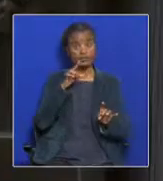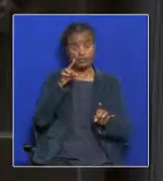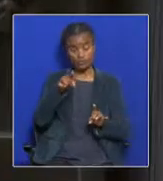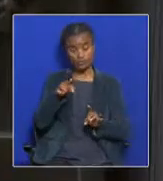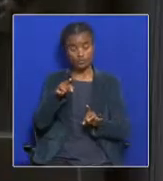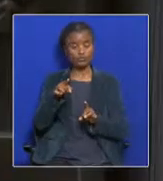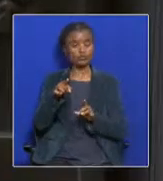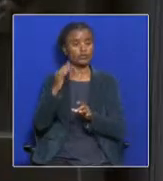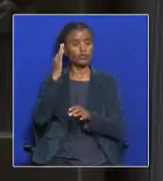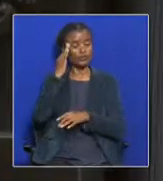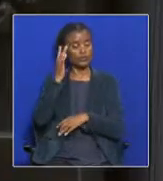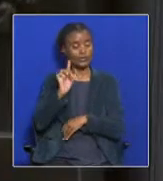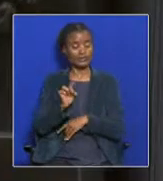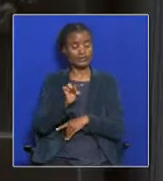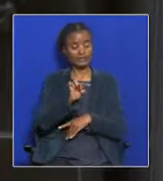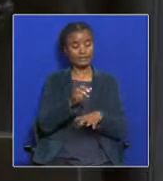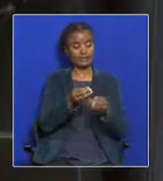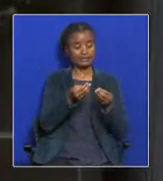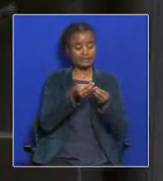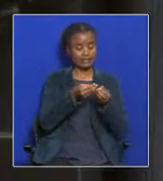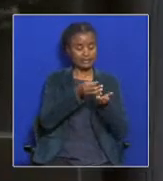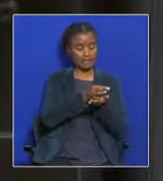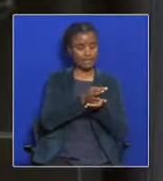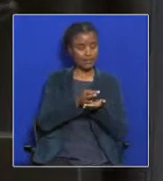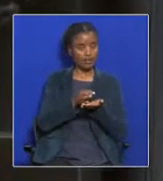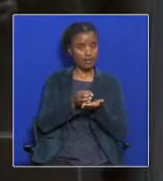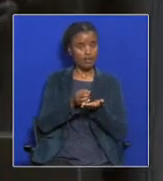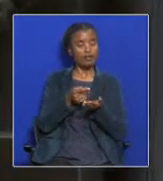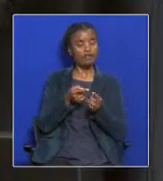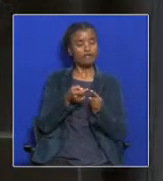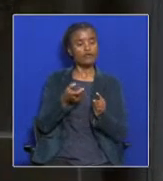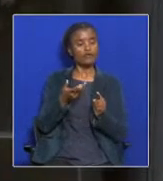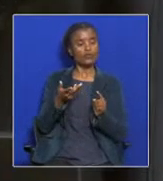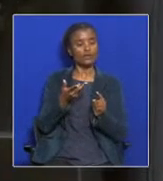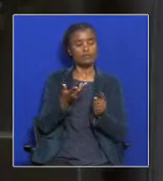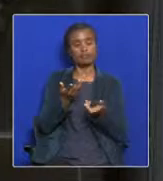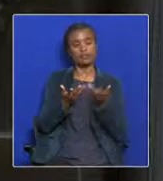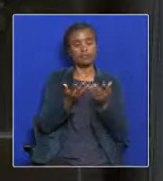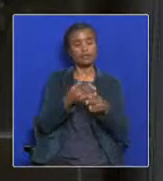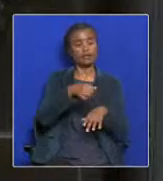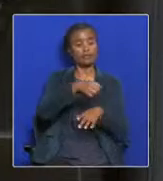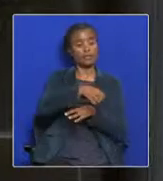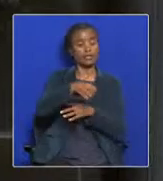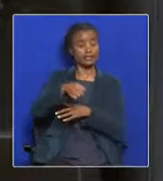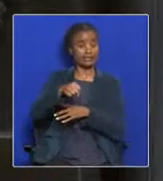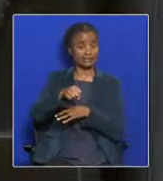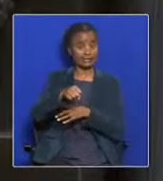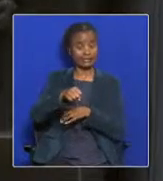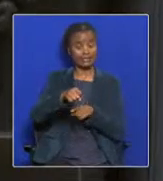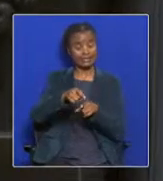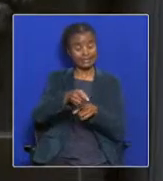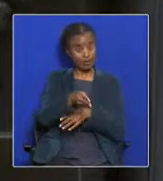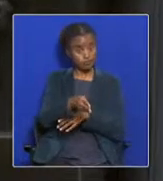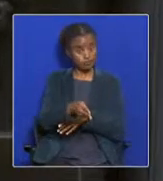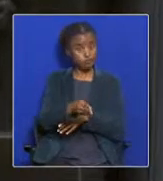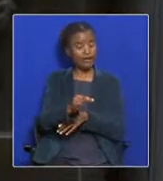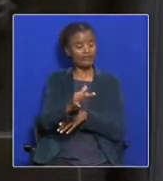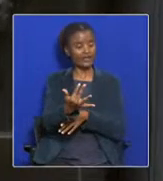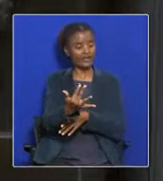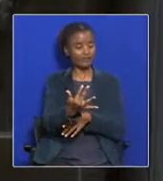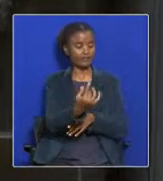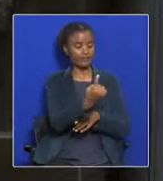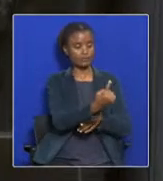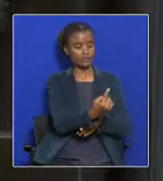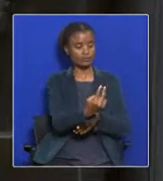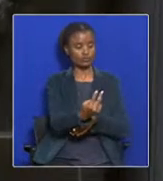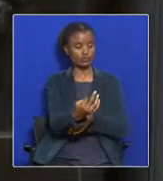sample could have come from the first 5 bags that were in front of him. There was no method that you gave